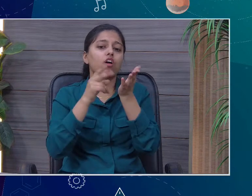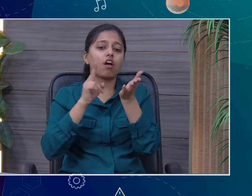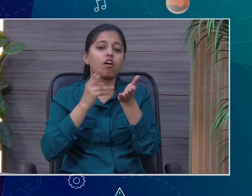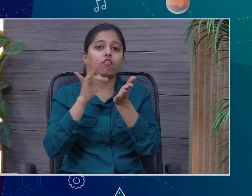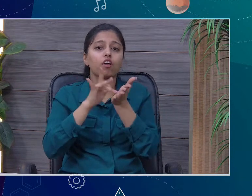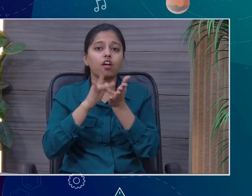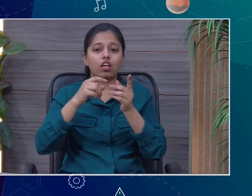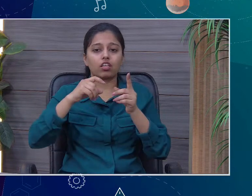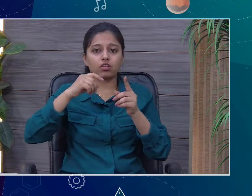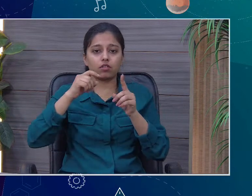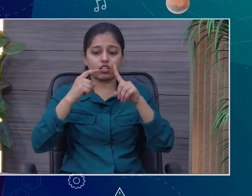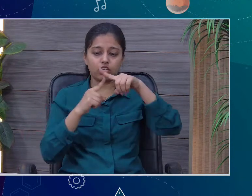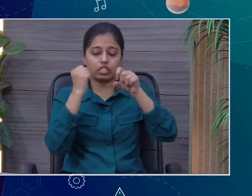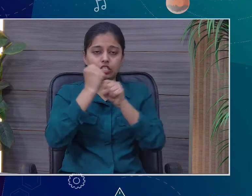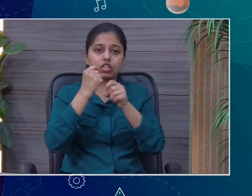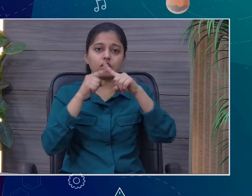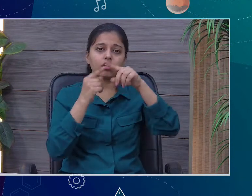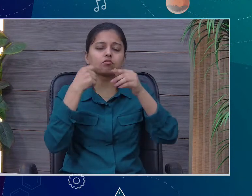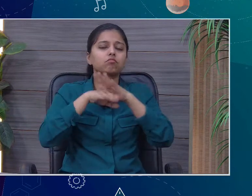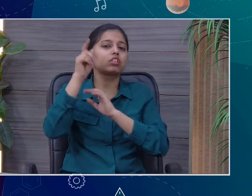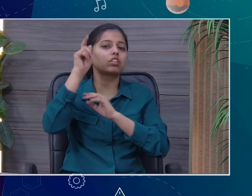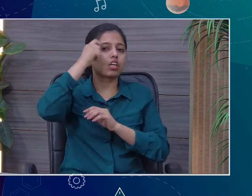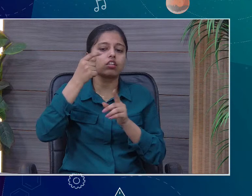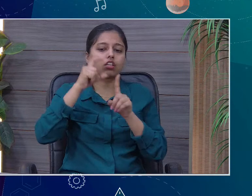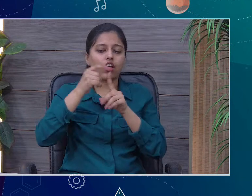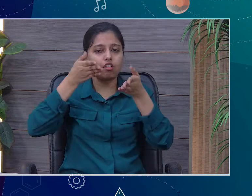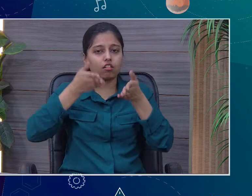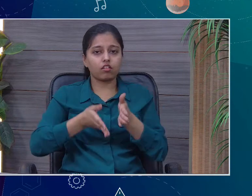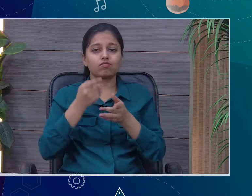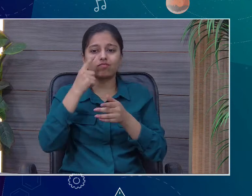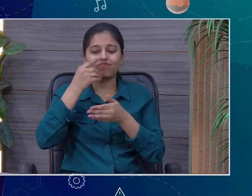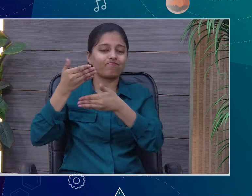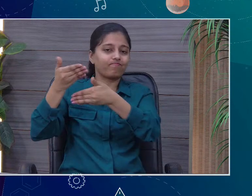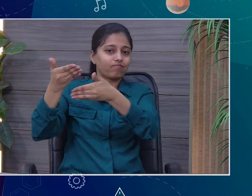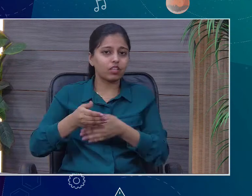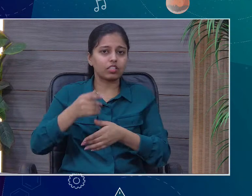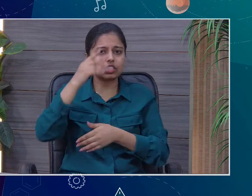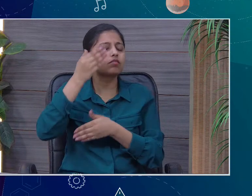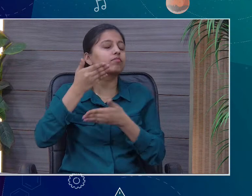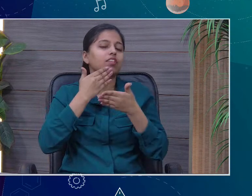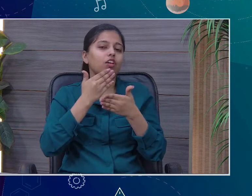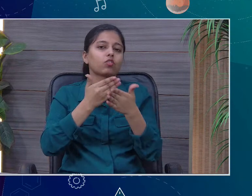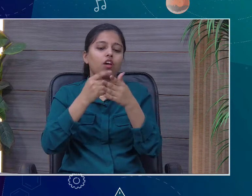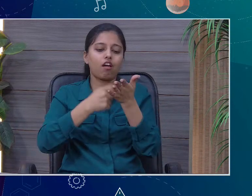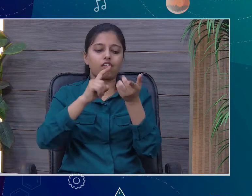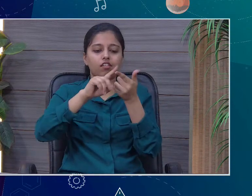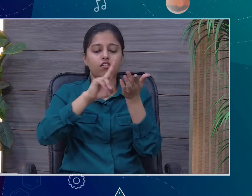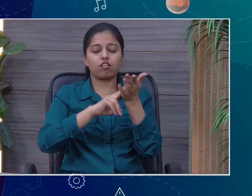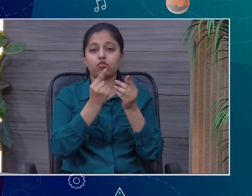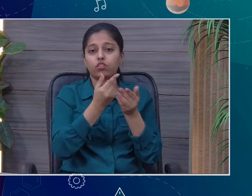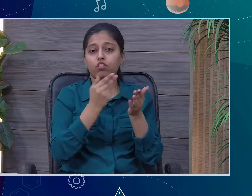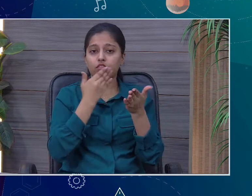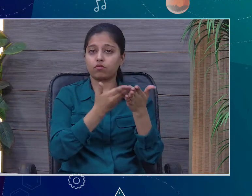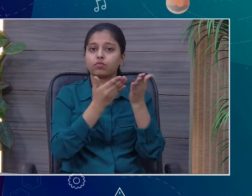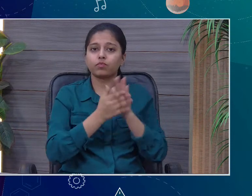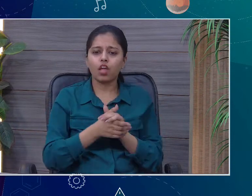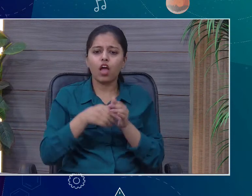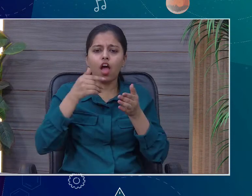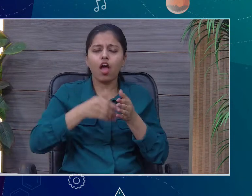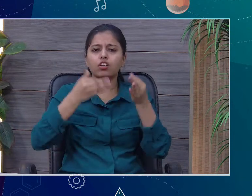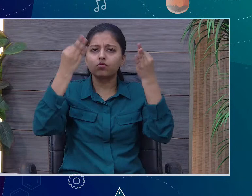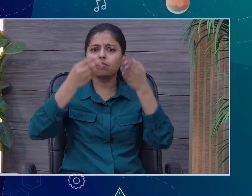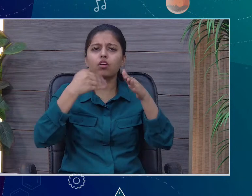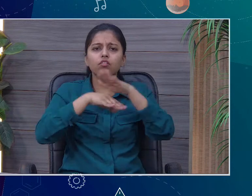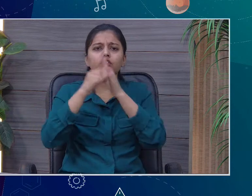Vijay Enclave, Delhi. Very warm welcome, ma'am. Yeah, hello. Thank you, Renu. And this specific session is for 5th